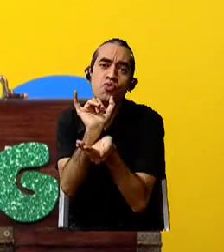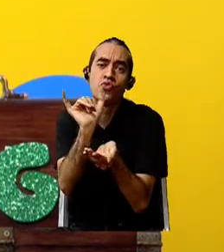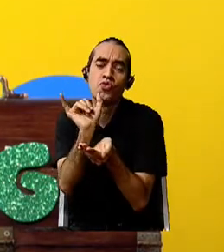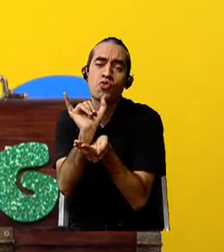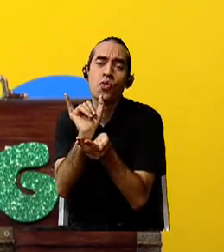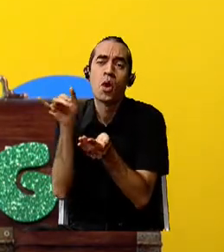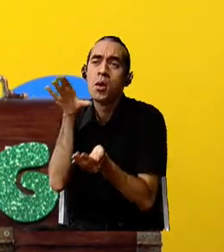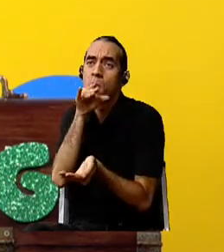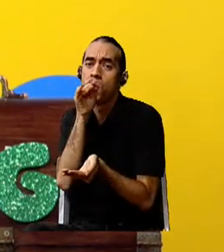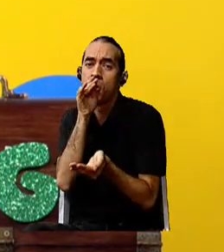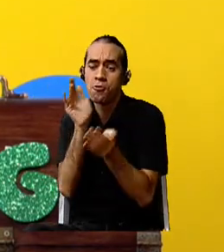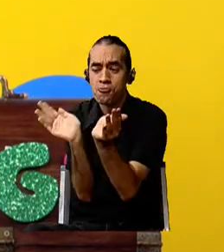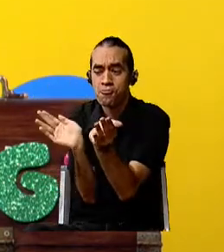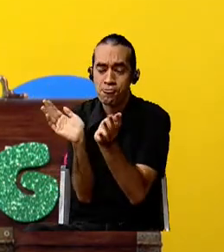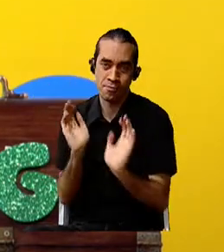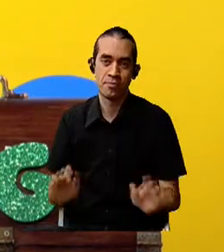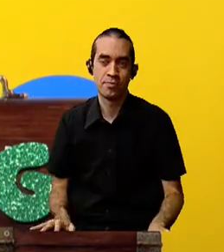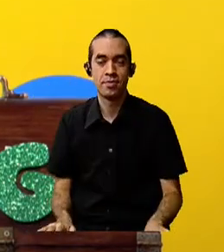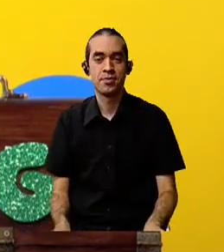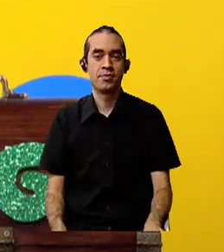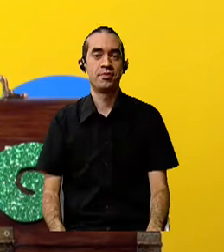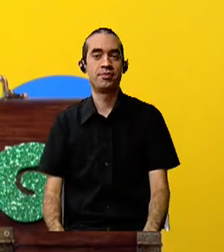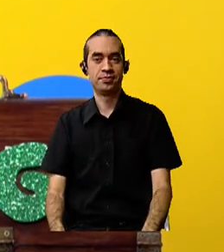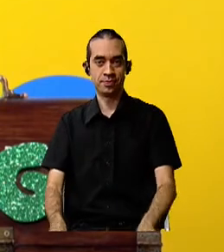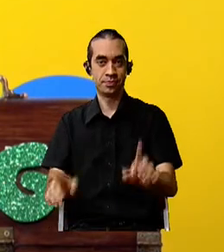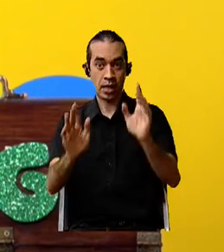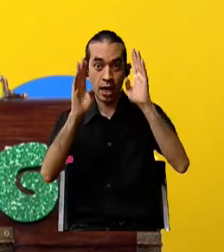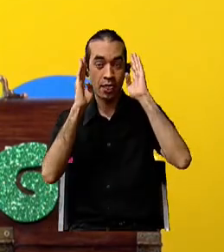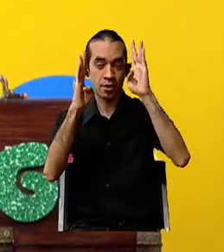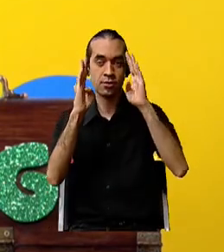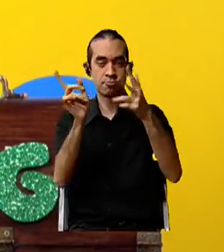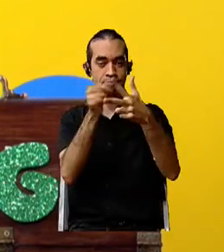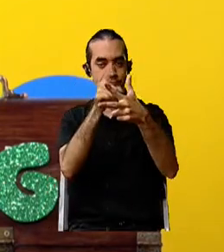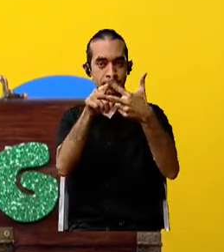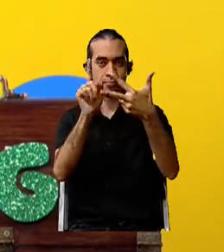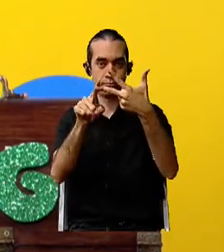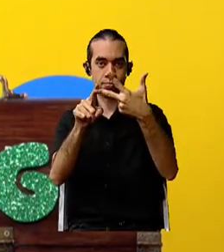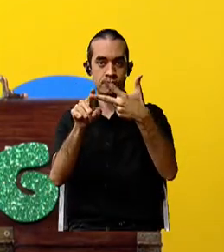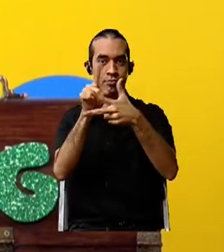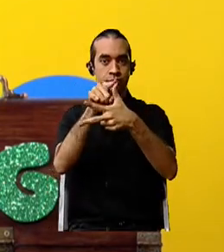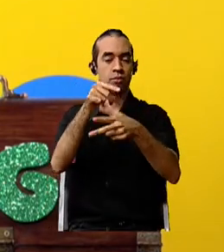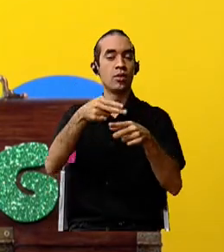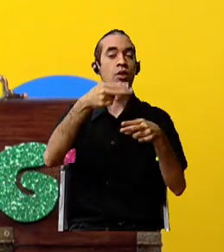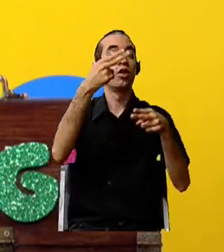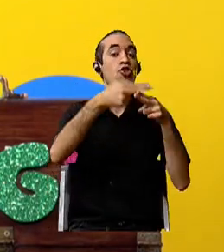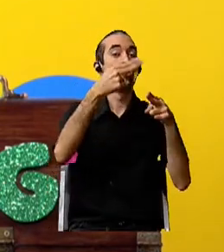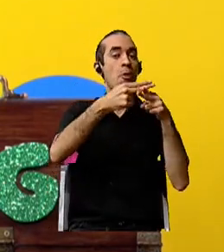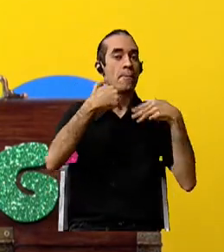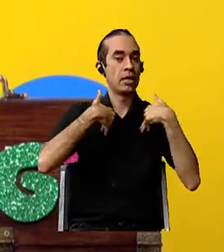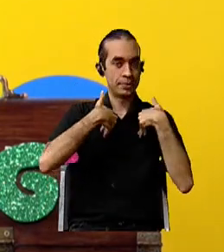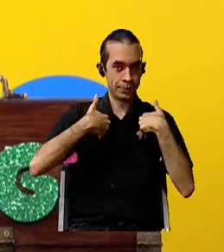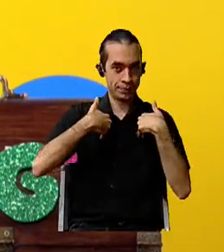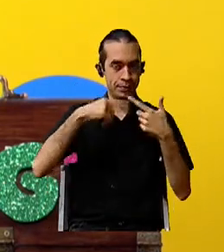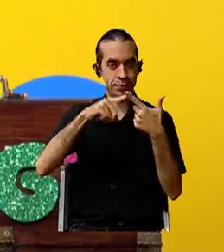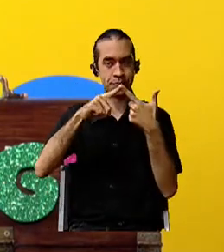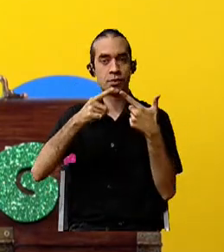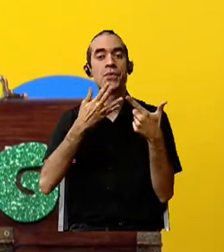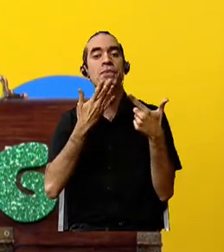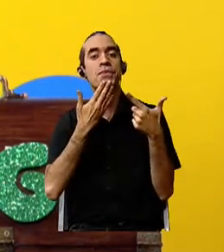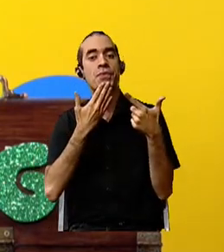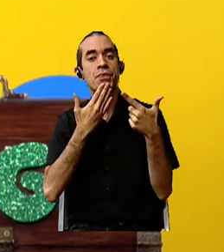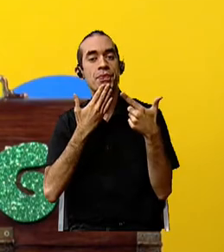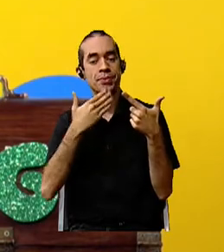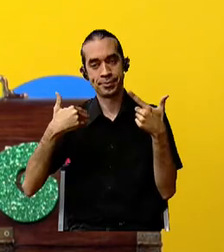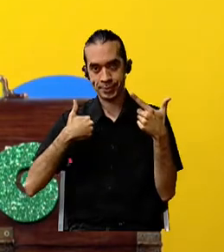the dog, okay? So pay attention to three things: the name of the animal, the color of